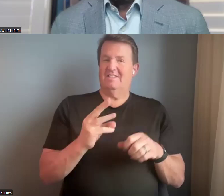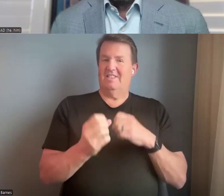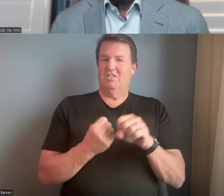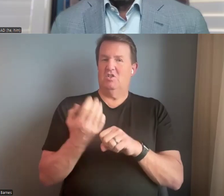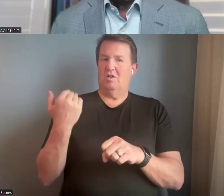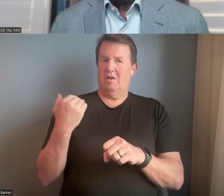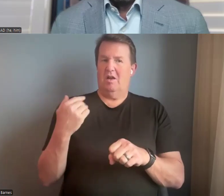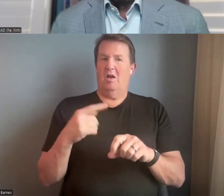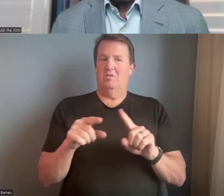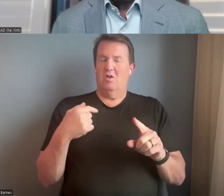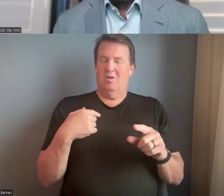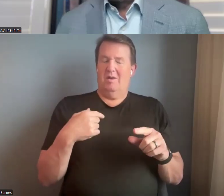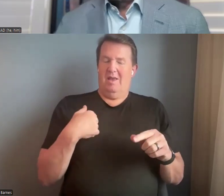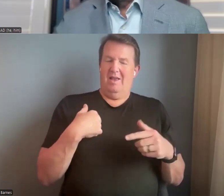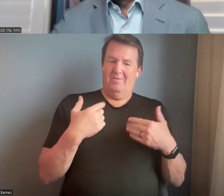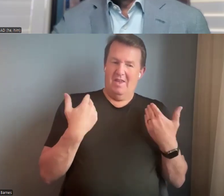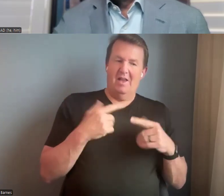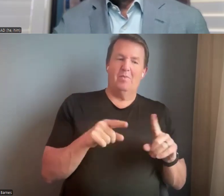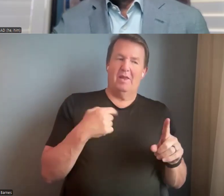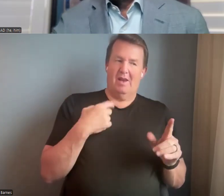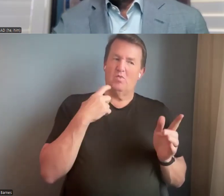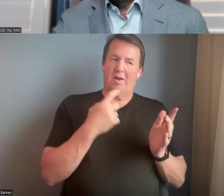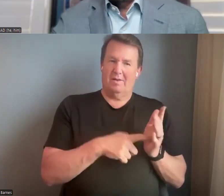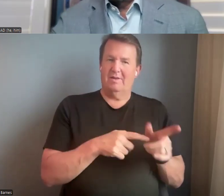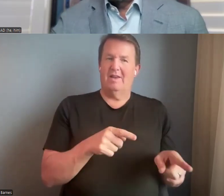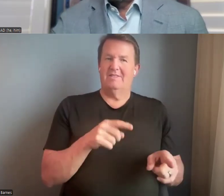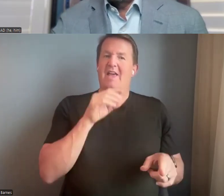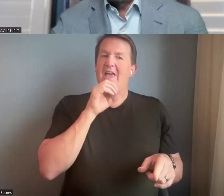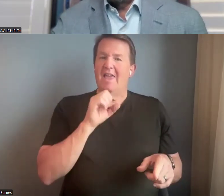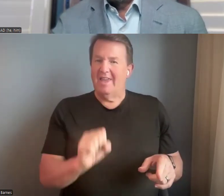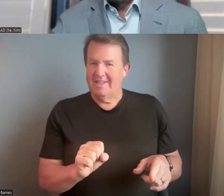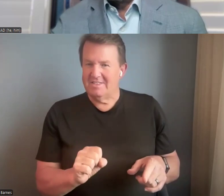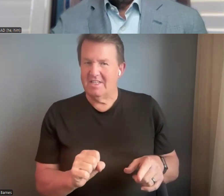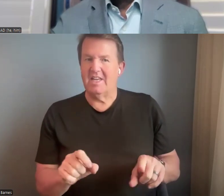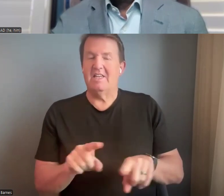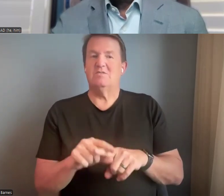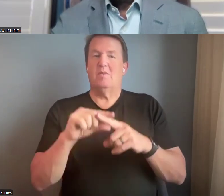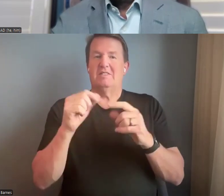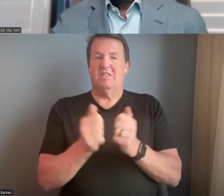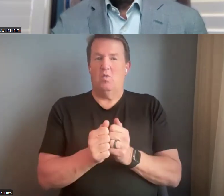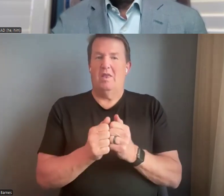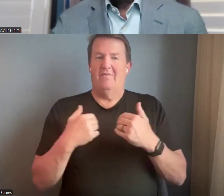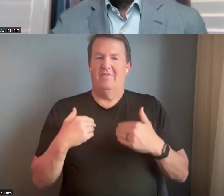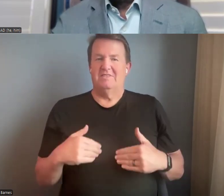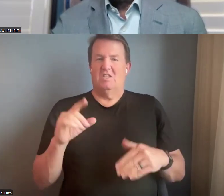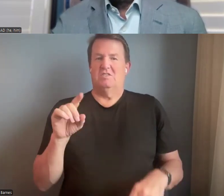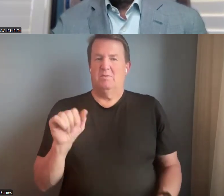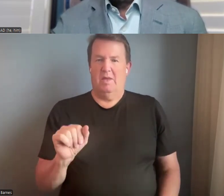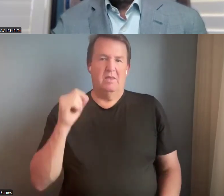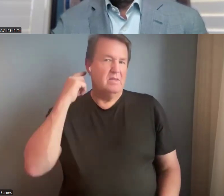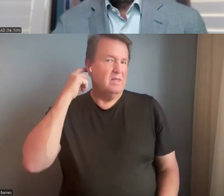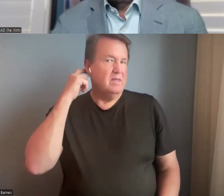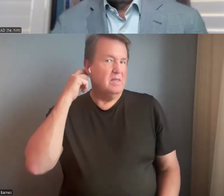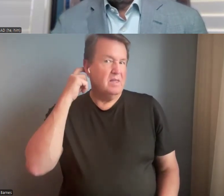manifestations of caregiving, aging with a chronic disease, especially a physical disability. And you really don't